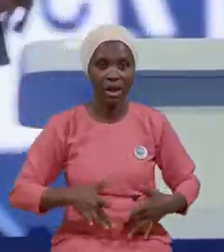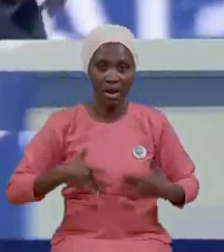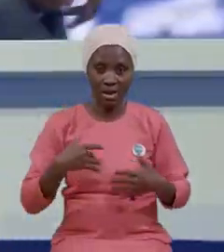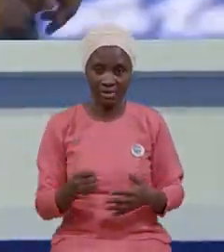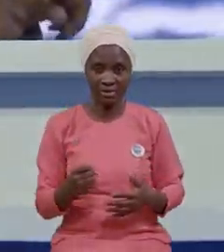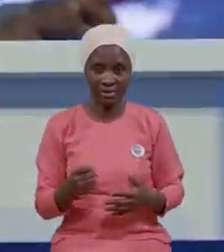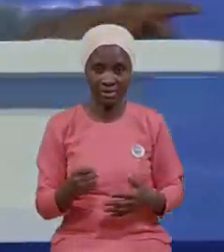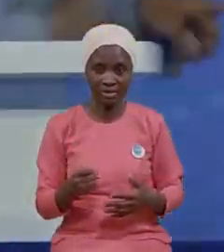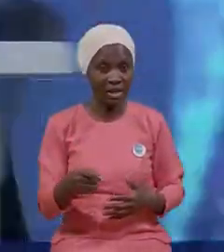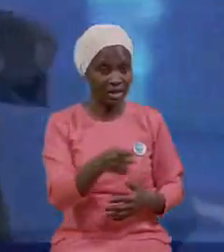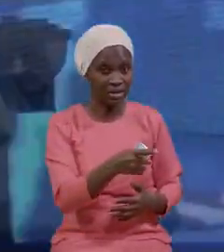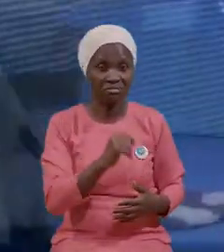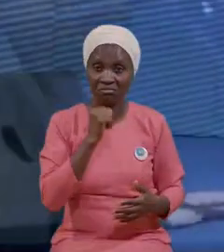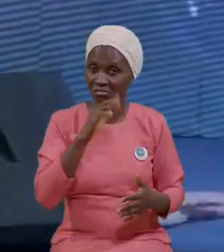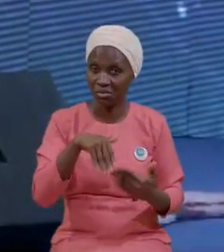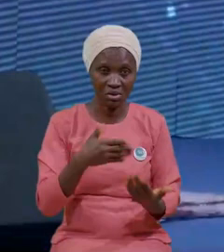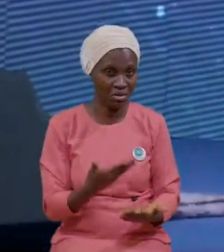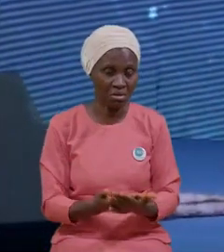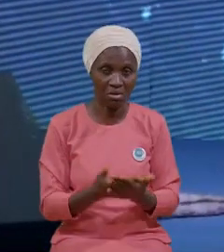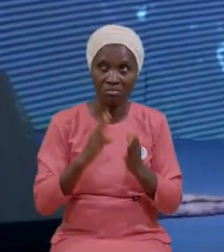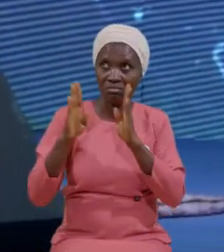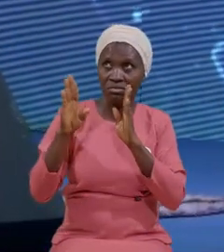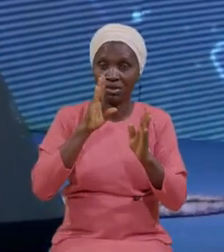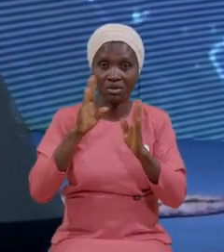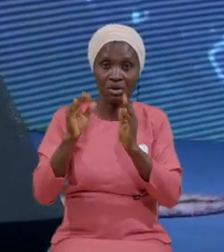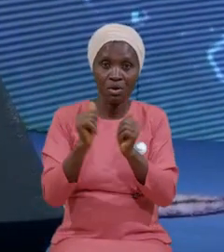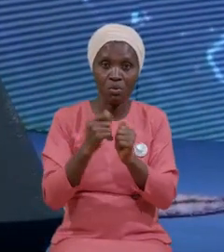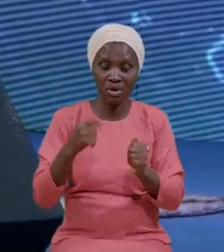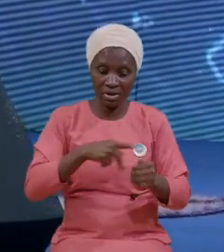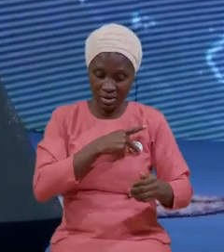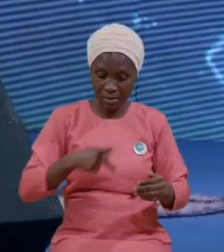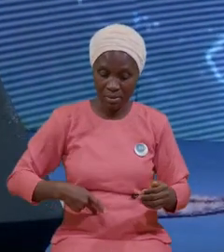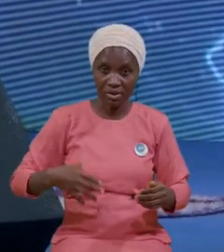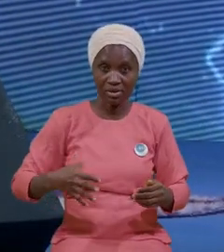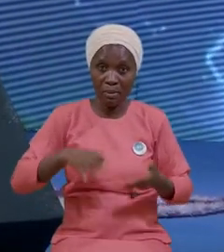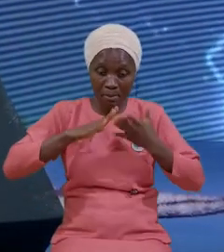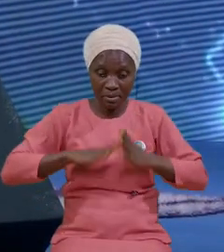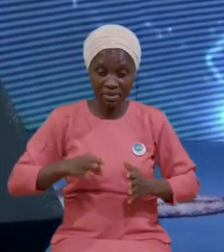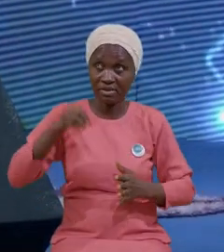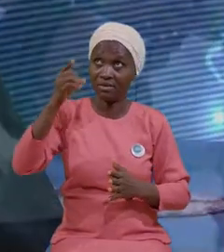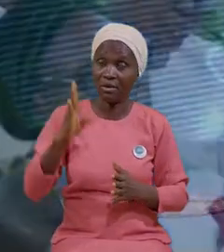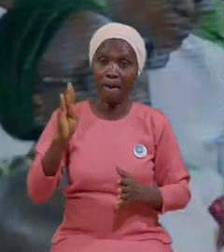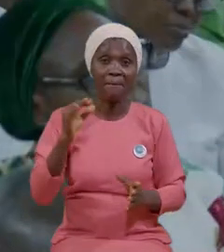They have not all interacted with the peace of God by faith.